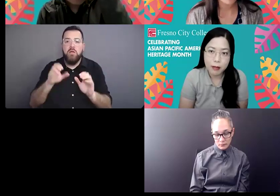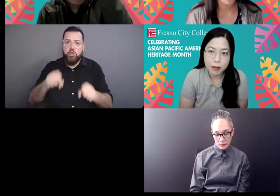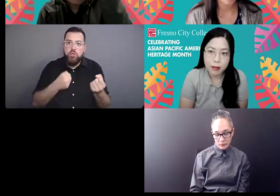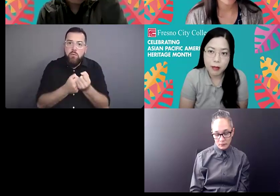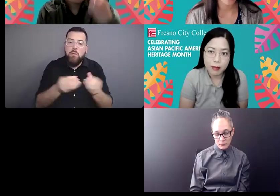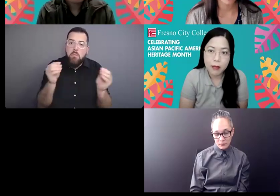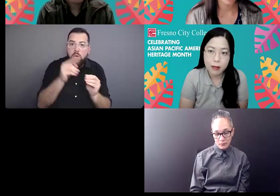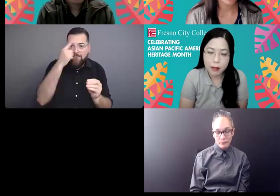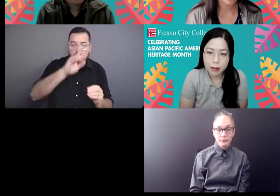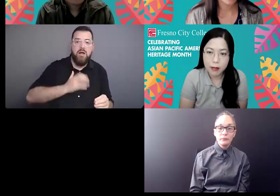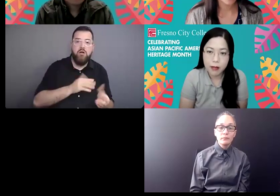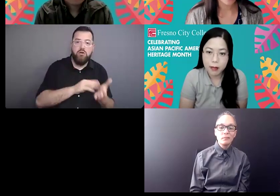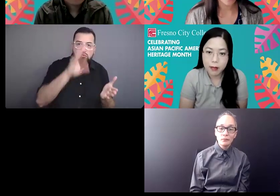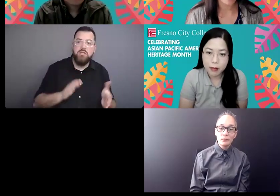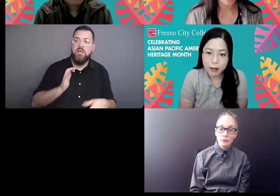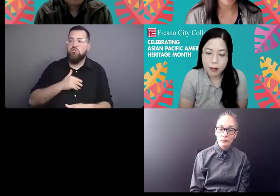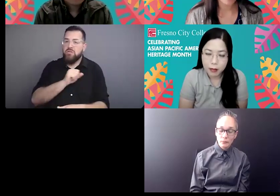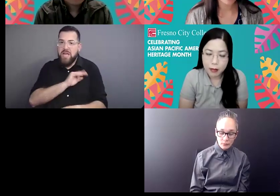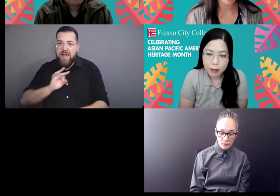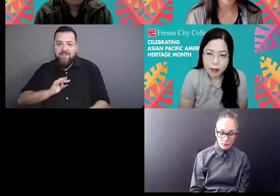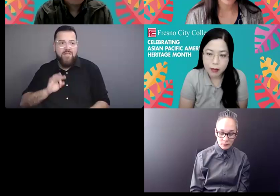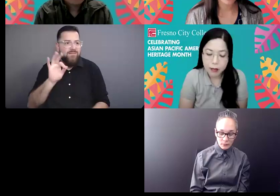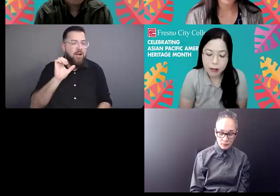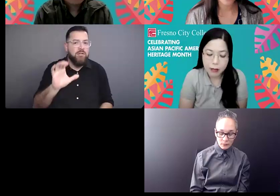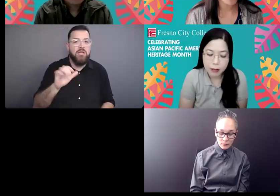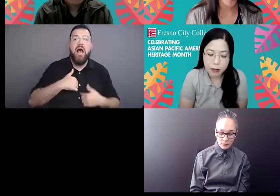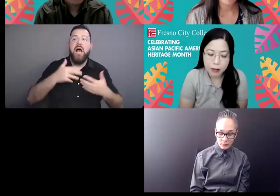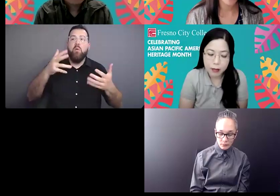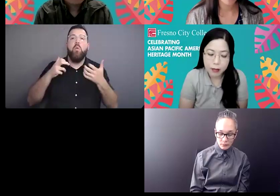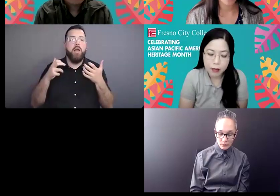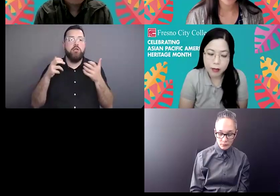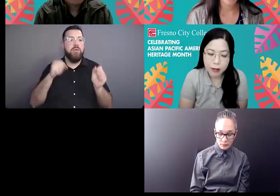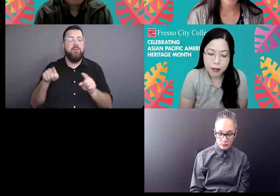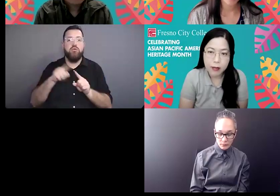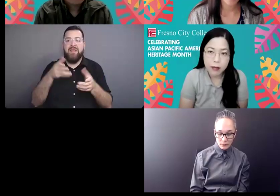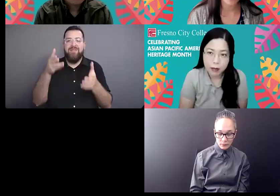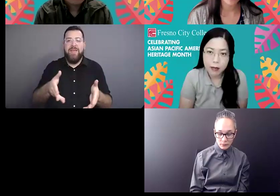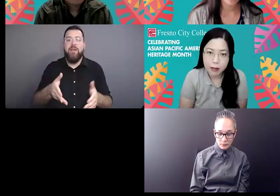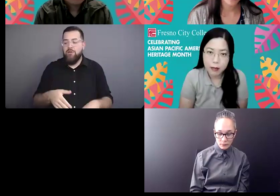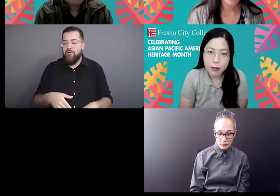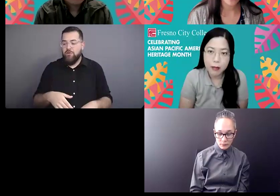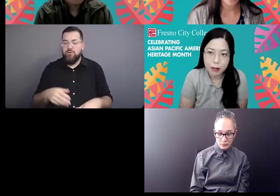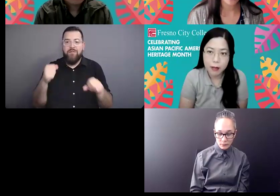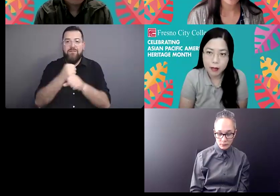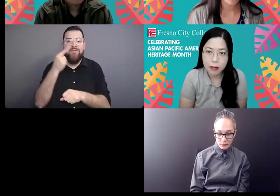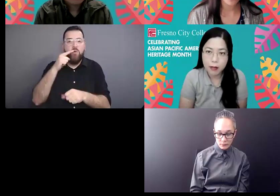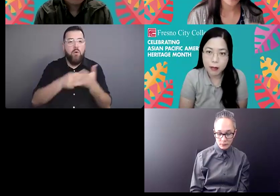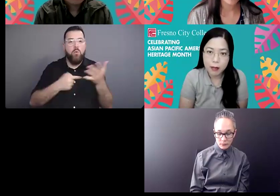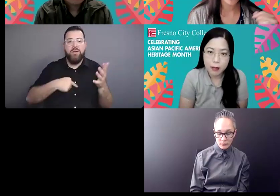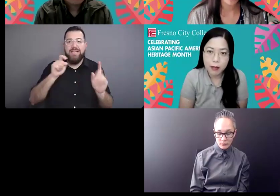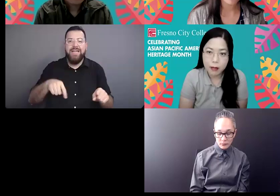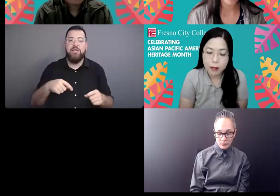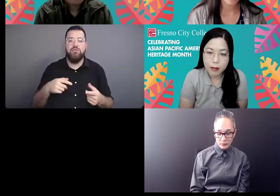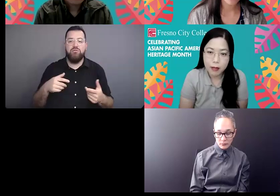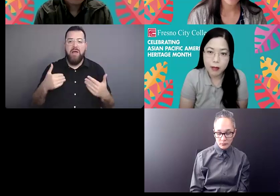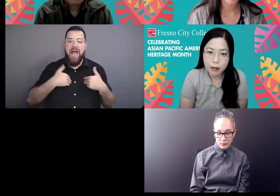I wanted a voice at the table. And we don't have very many voices at the table. So I thought that was important to